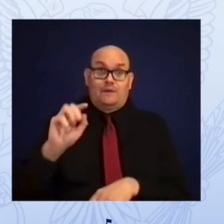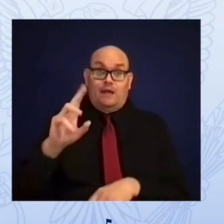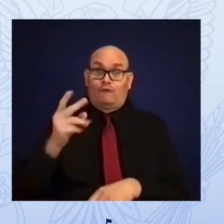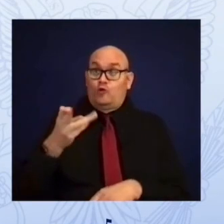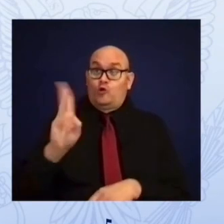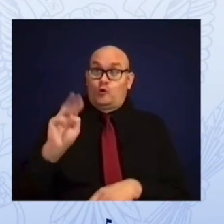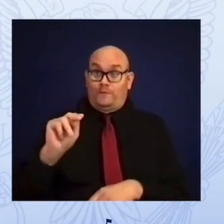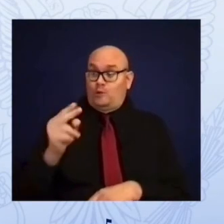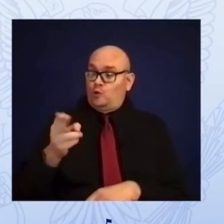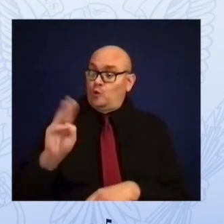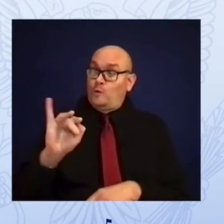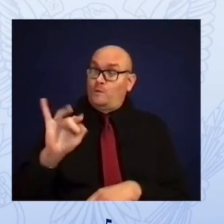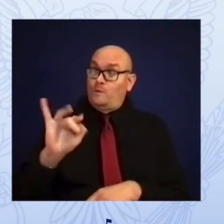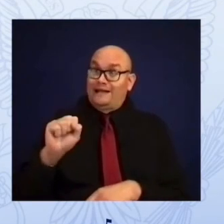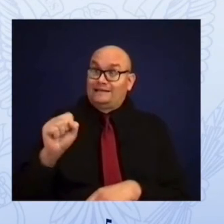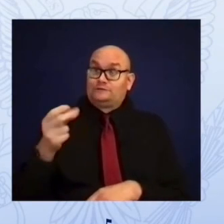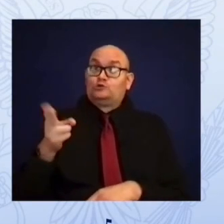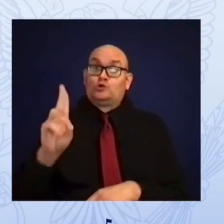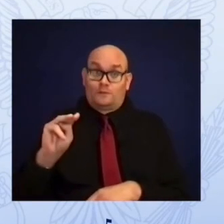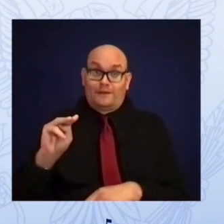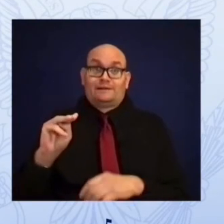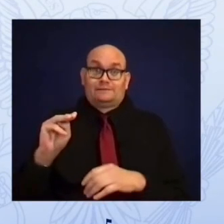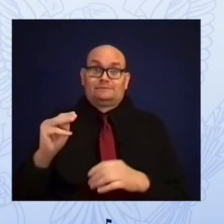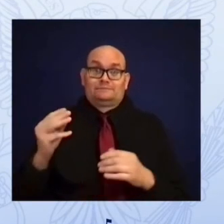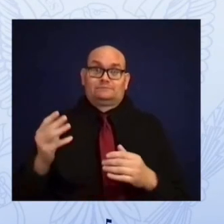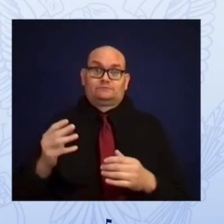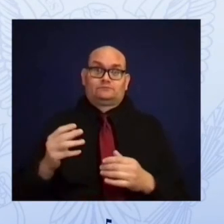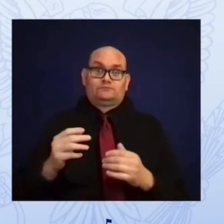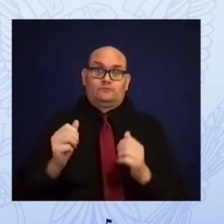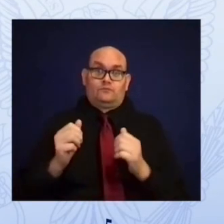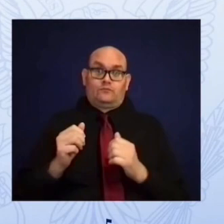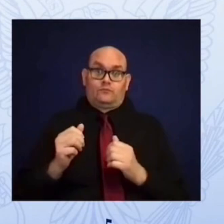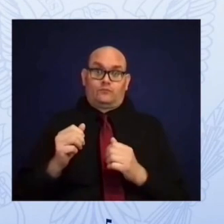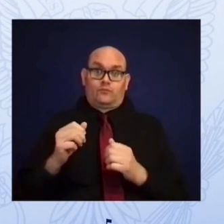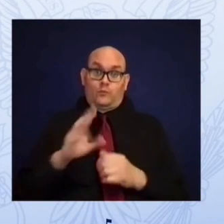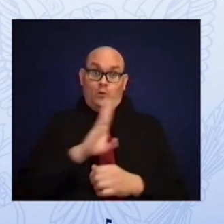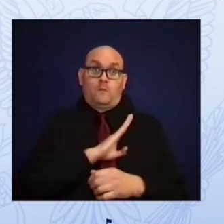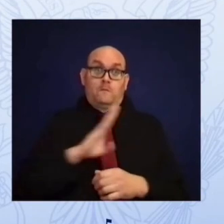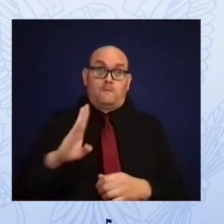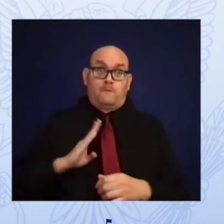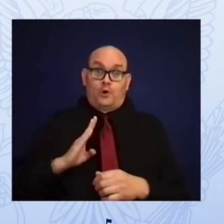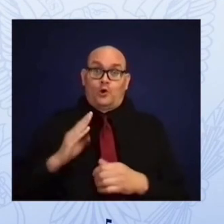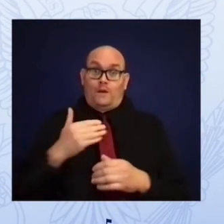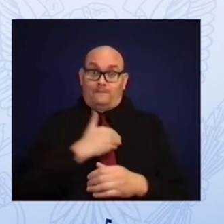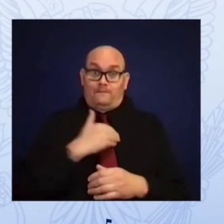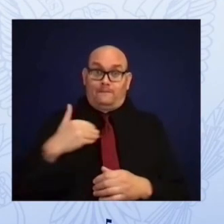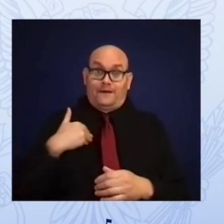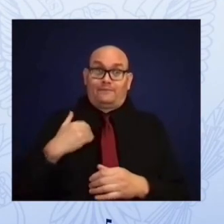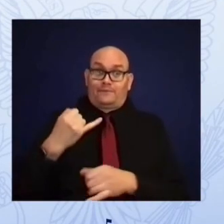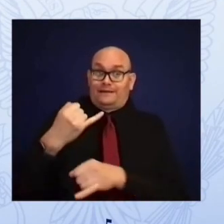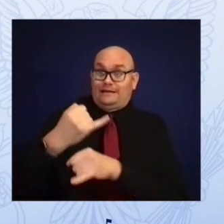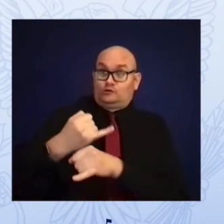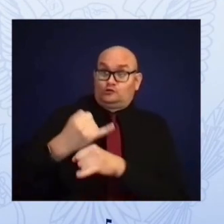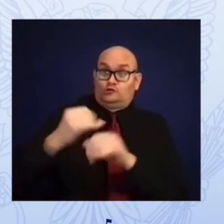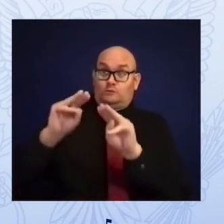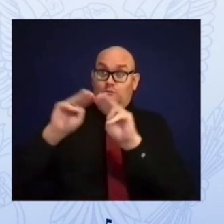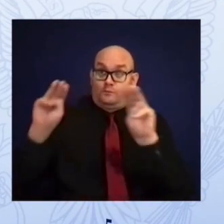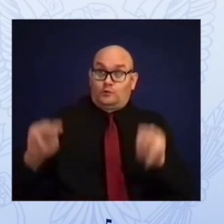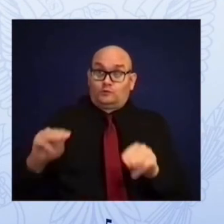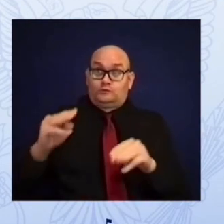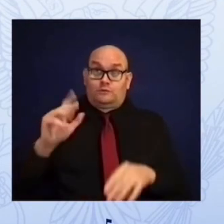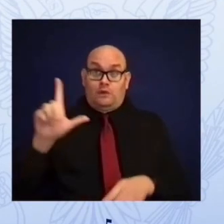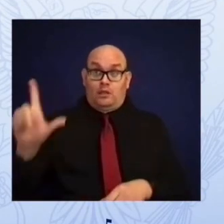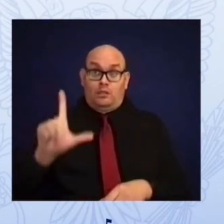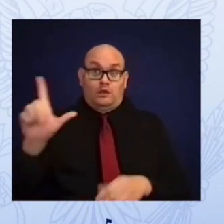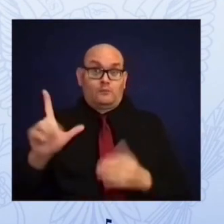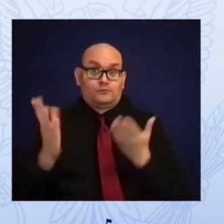And with us today are the board members of the Institute of Museum and Library Services, 18 of whom are very new to the board and